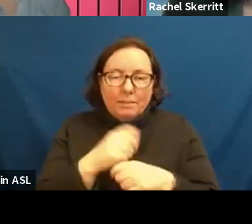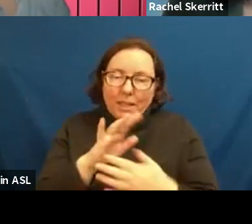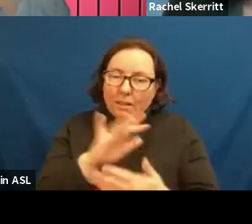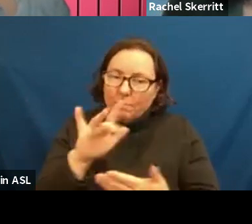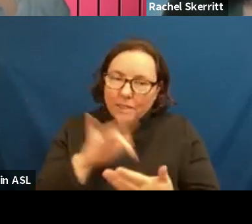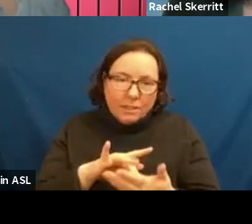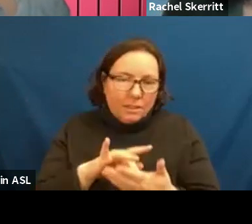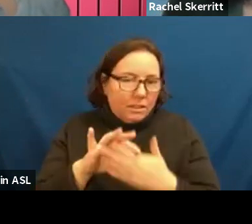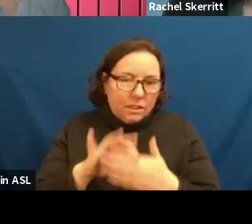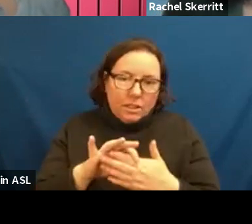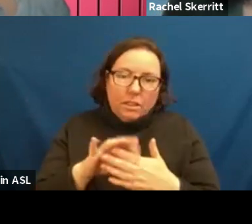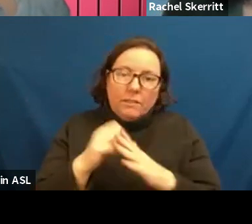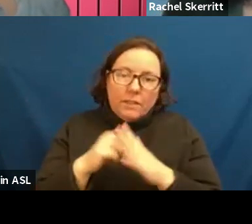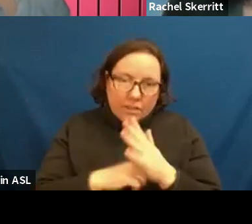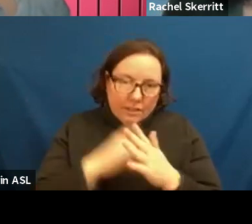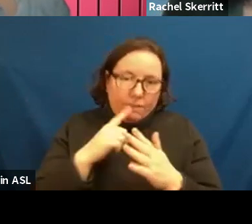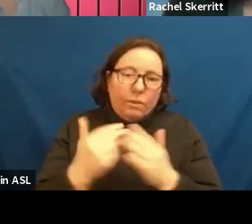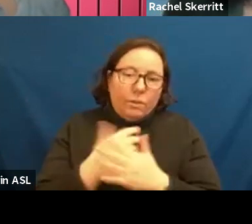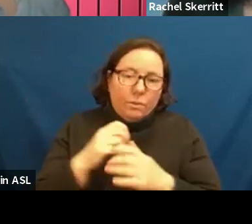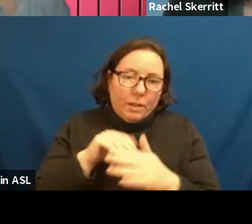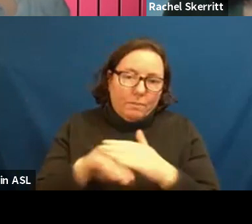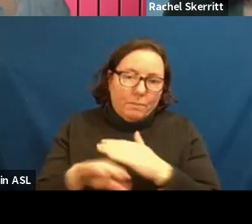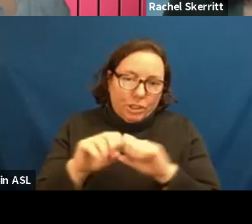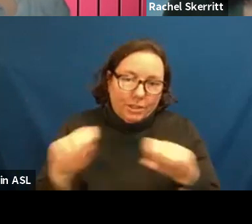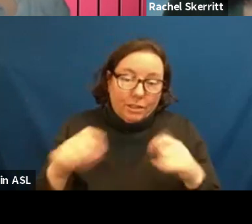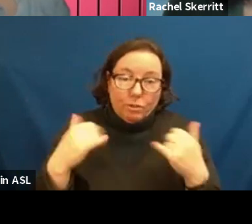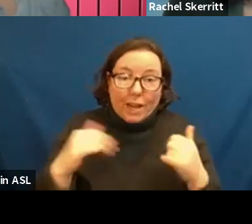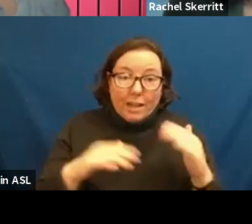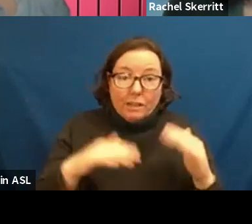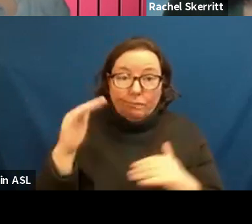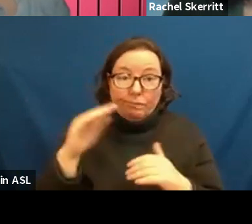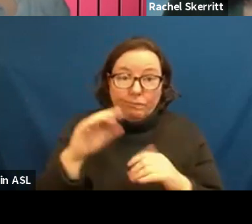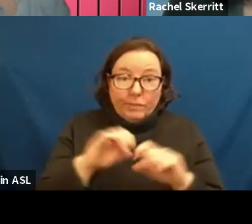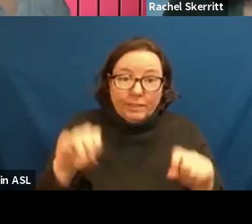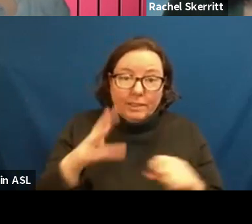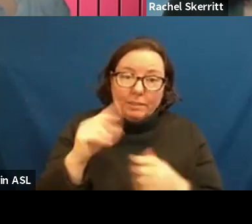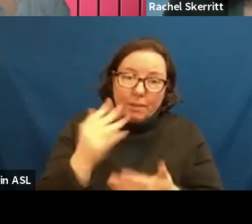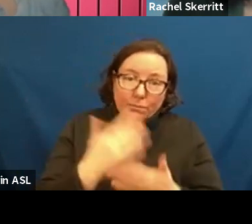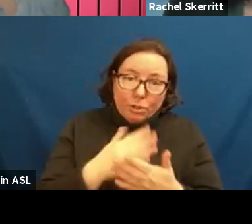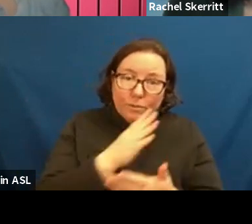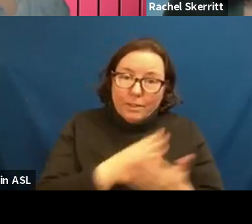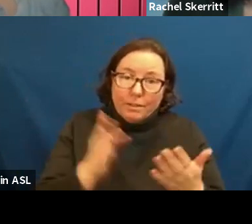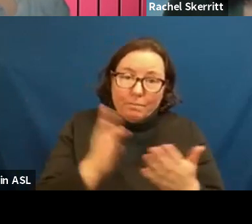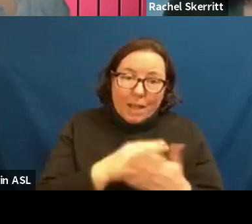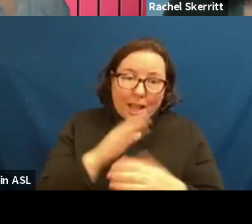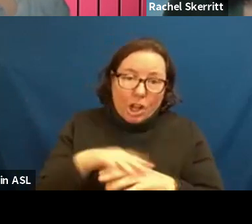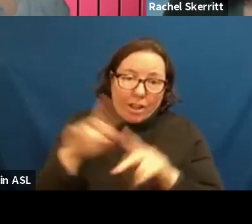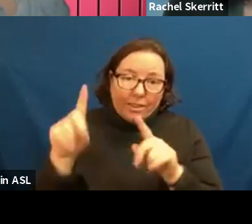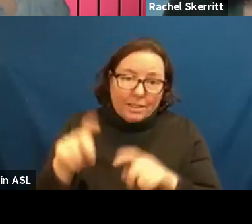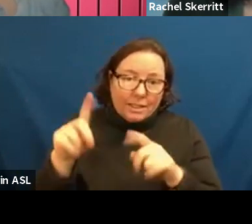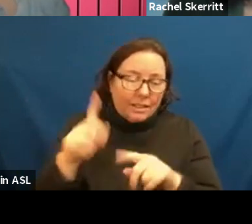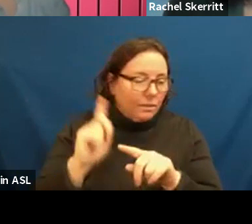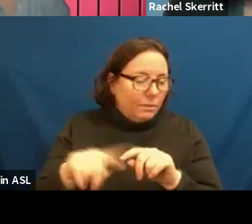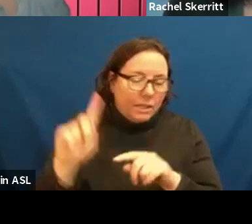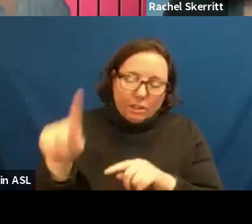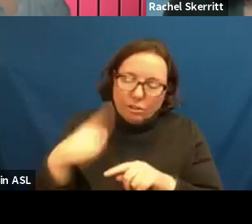component of the new admission system. Given our current inequitable education system and proven exam biases, we cannot have a strictly